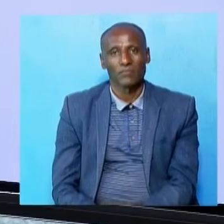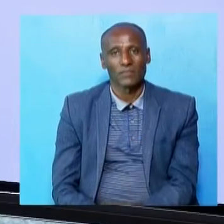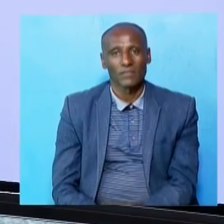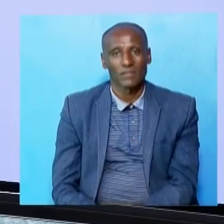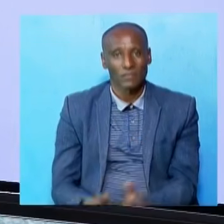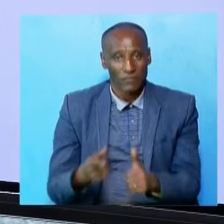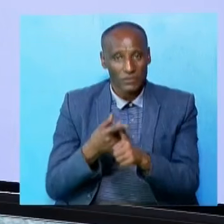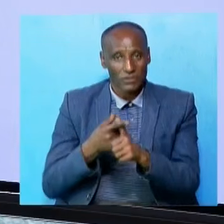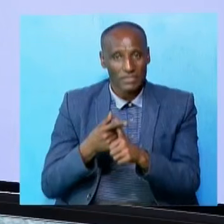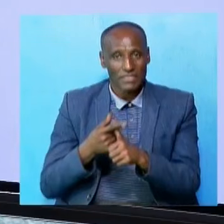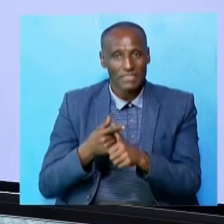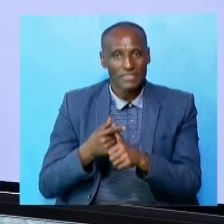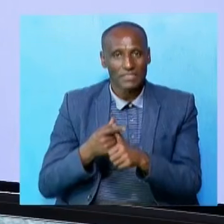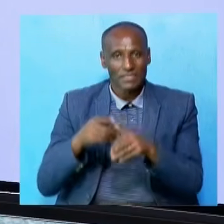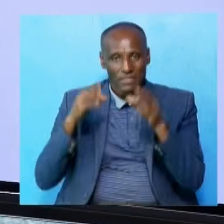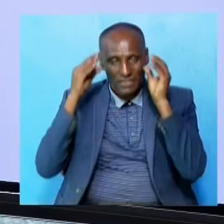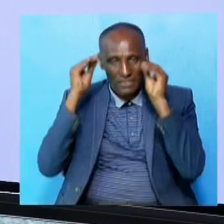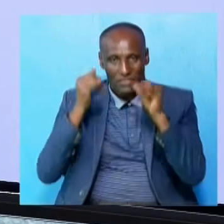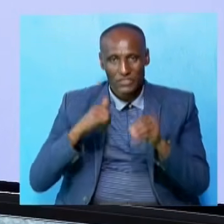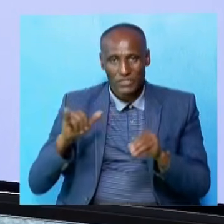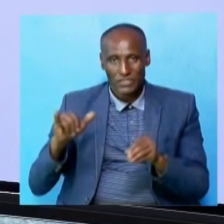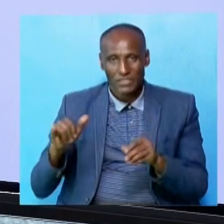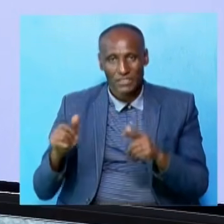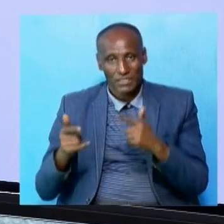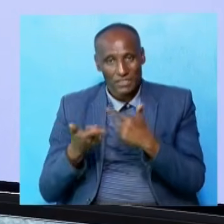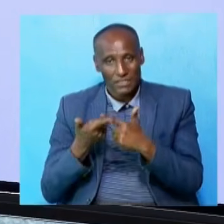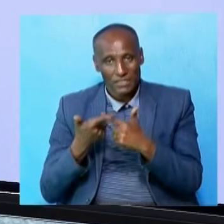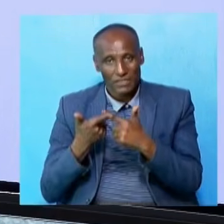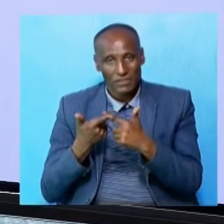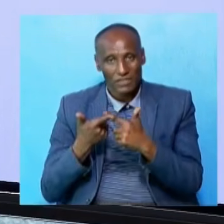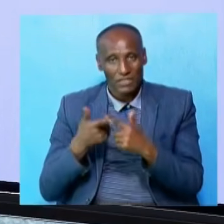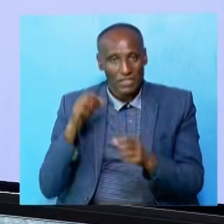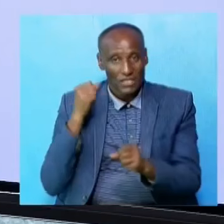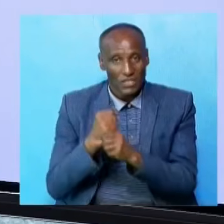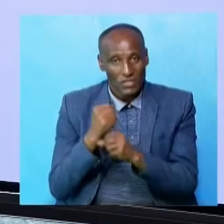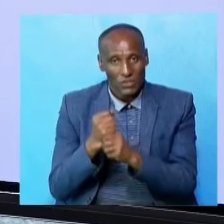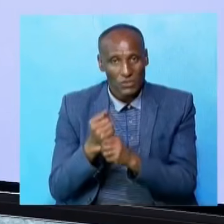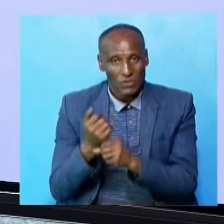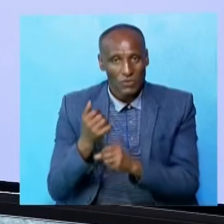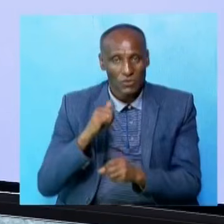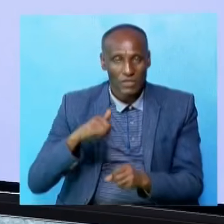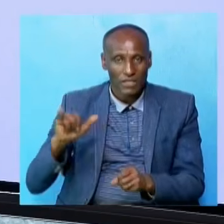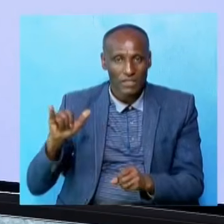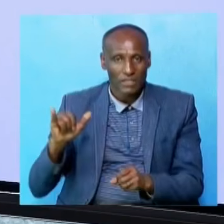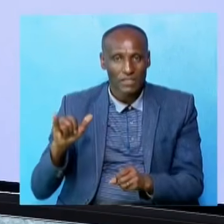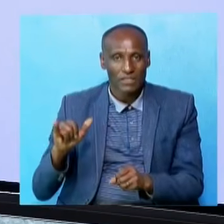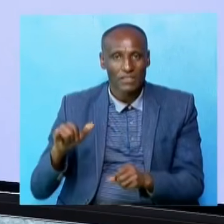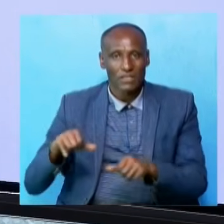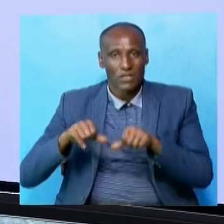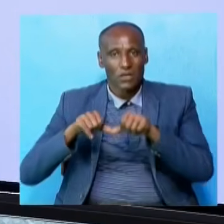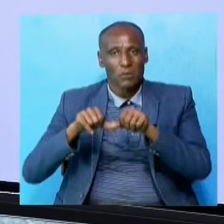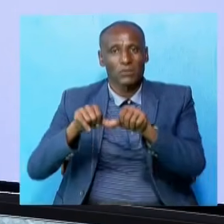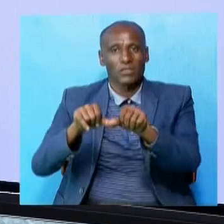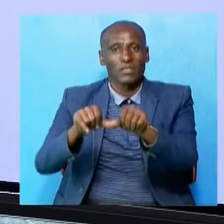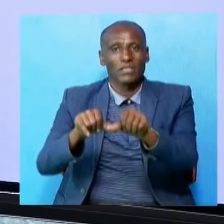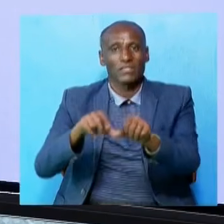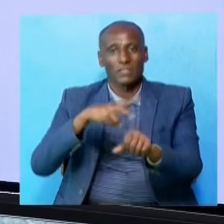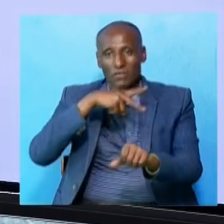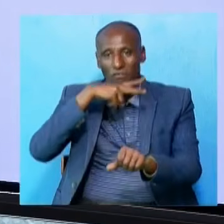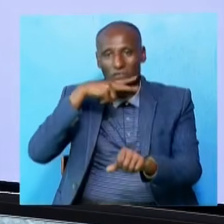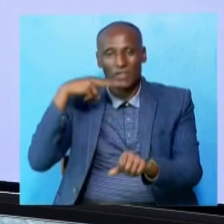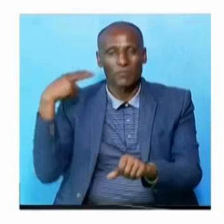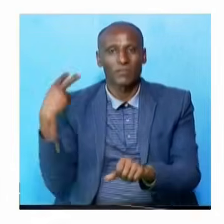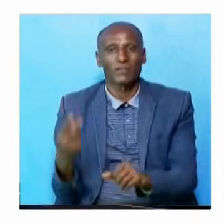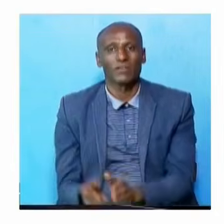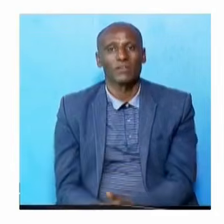teaching. The second one? Yes, doing. What kind of verbs are they? Very good.